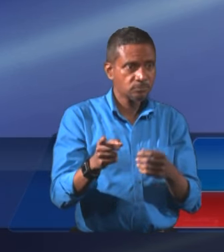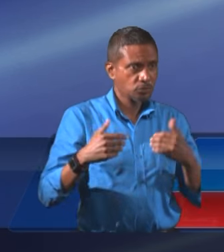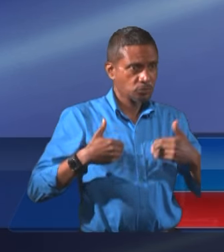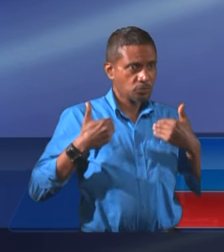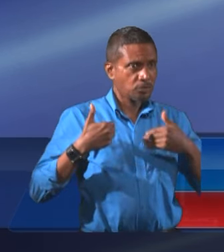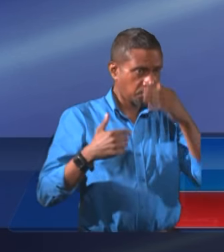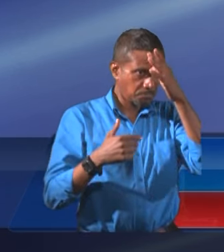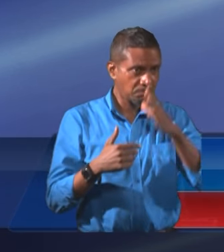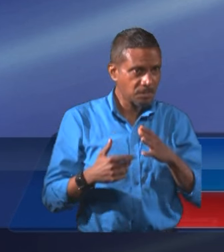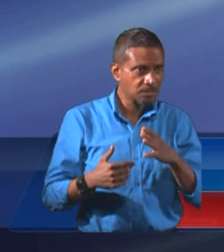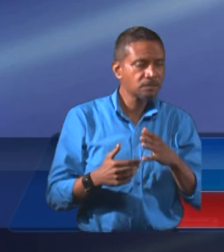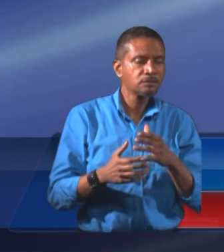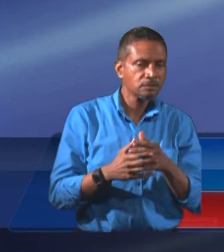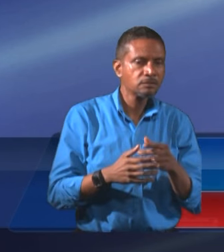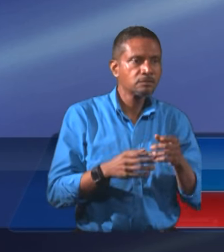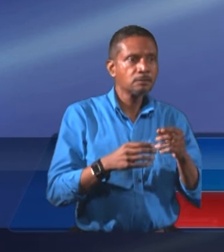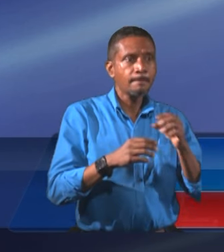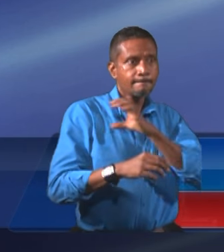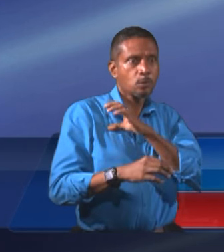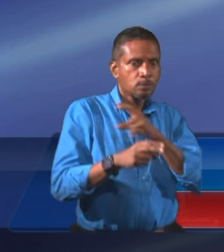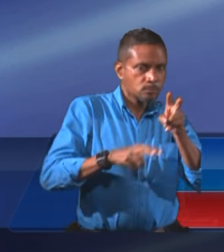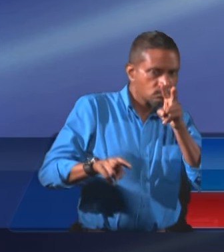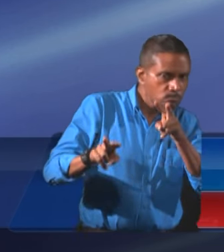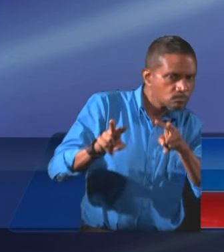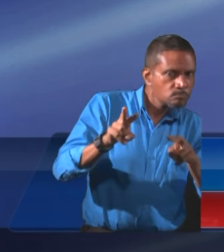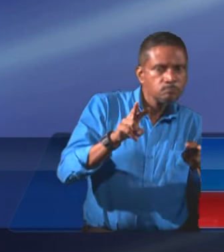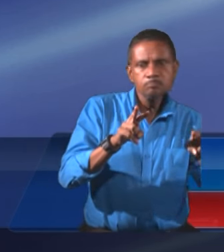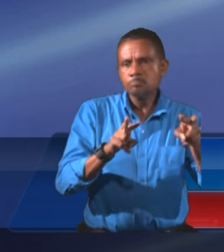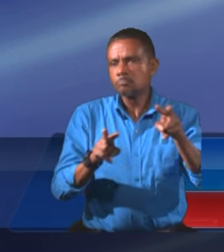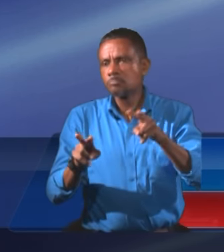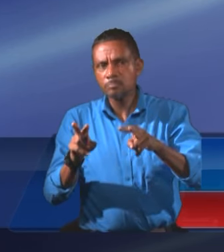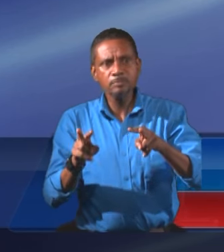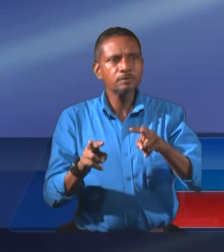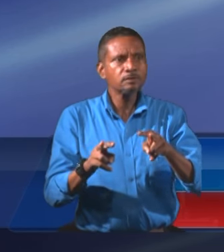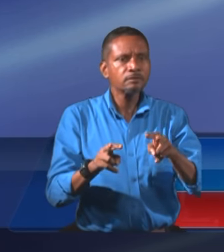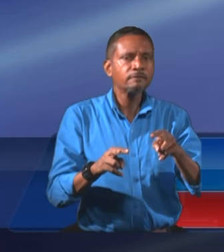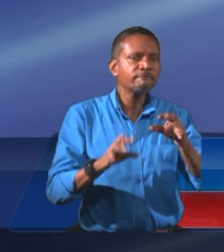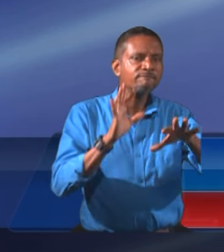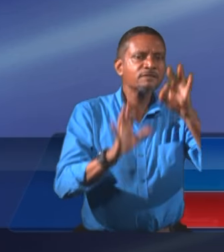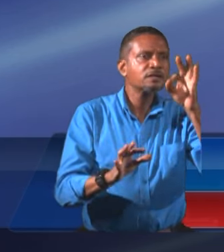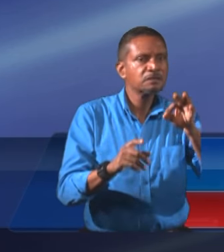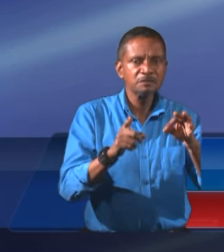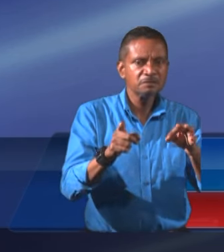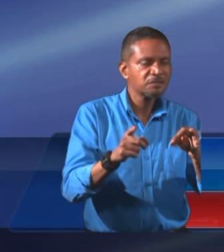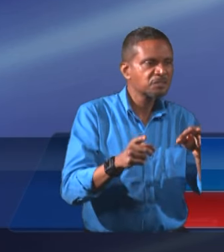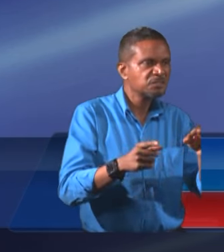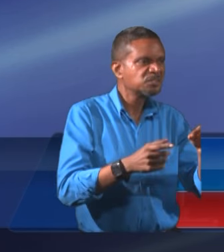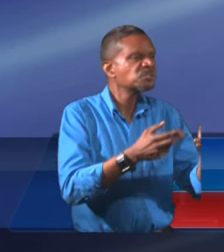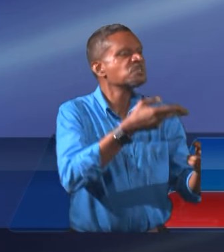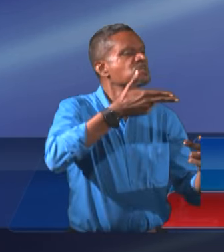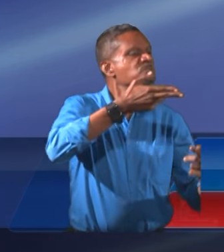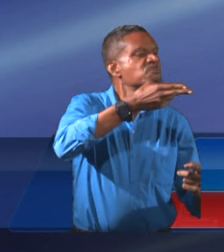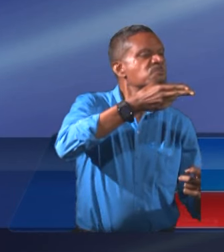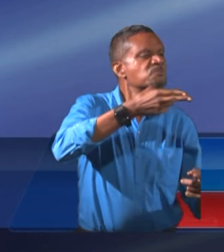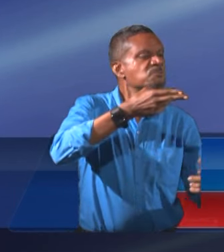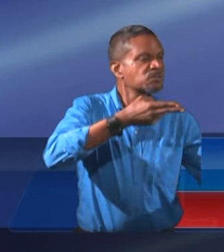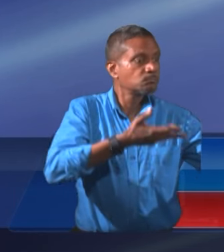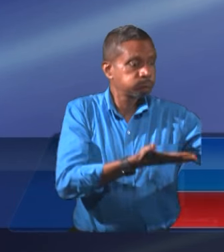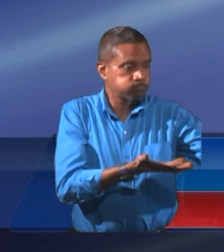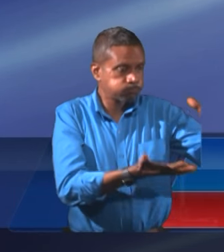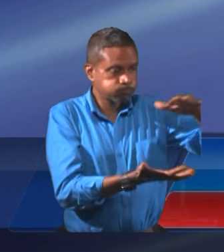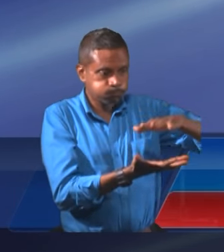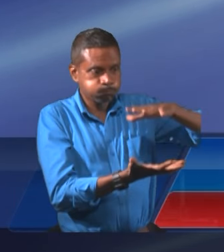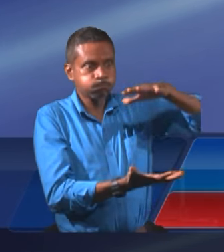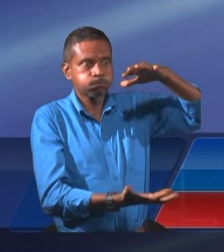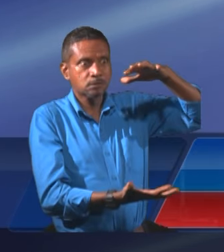of investigations and surveillance. It is alleged that over $200,000 in cash had already been paid to the offenders by the